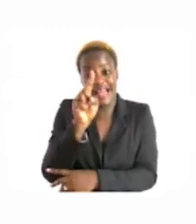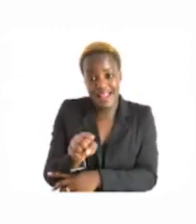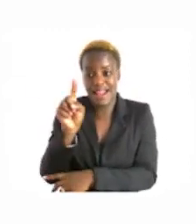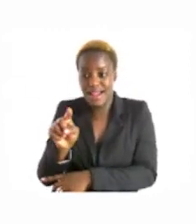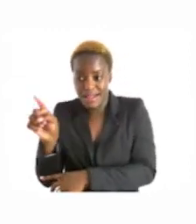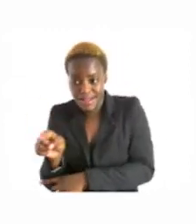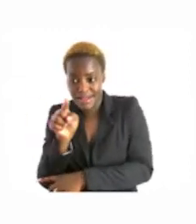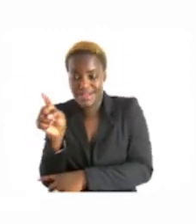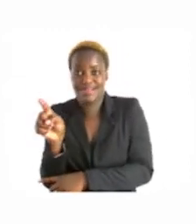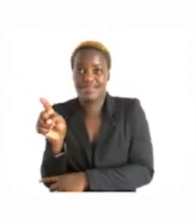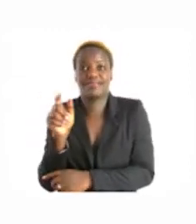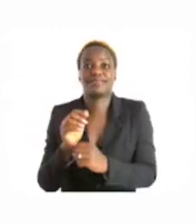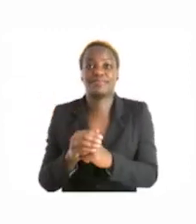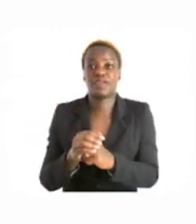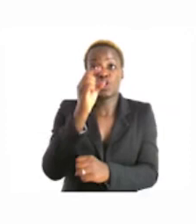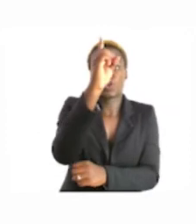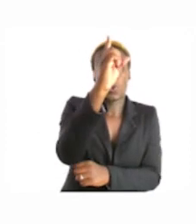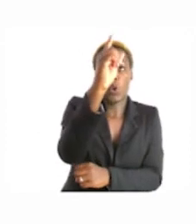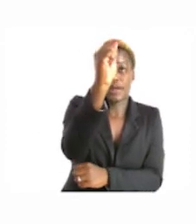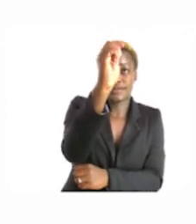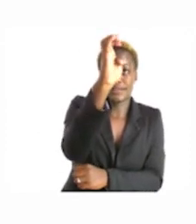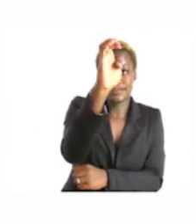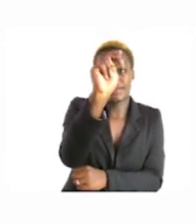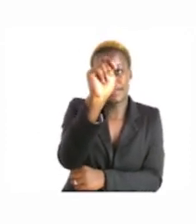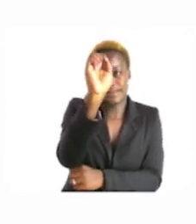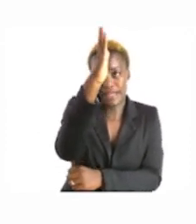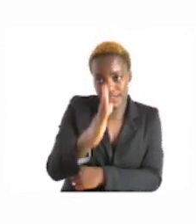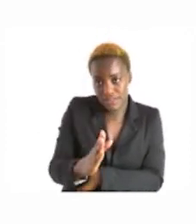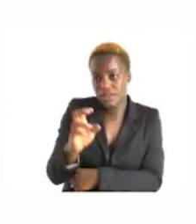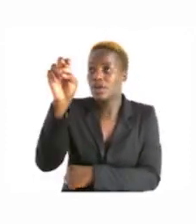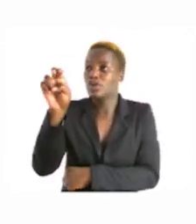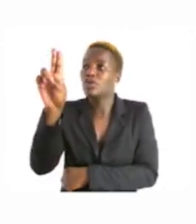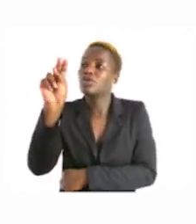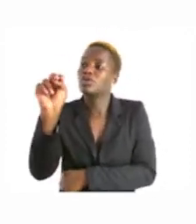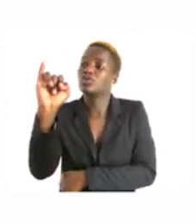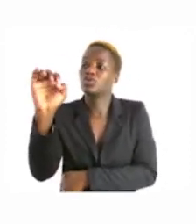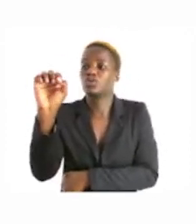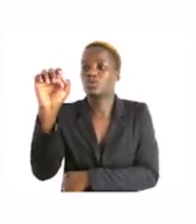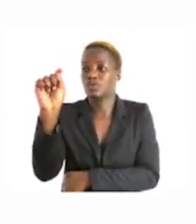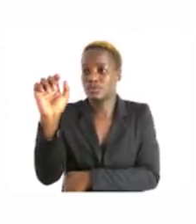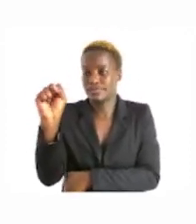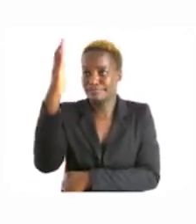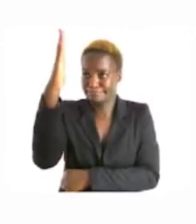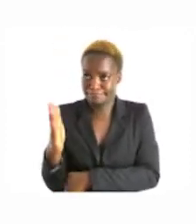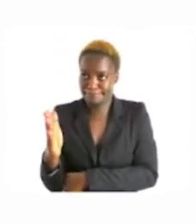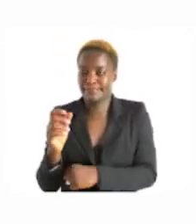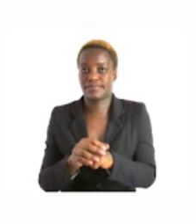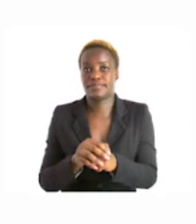but $15 underneath of the 10, and then you can add up the two to give you the